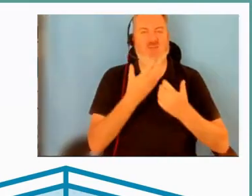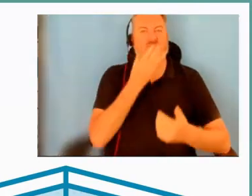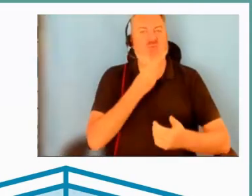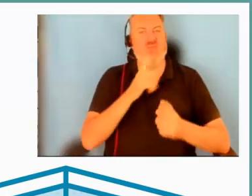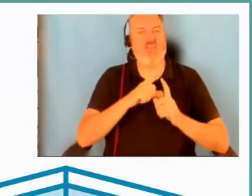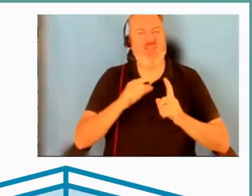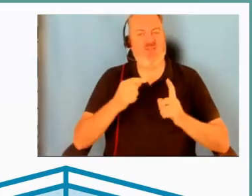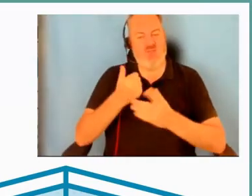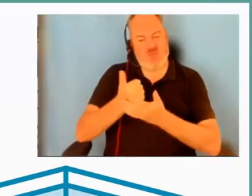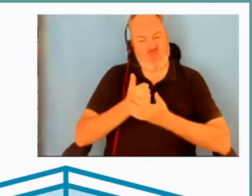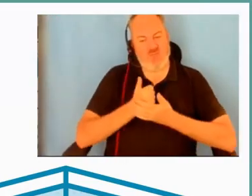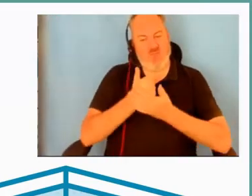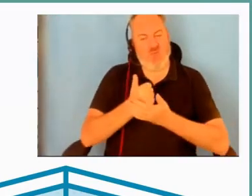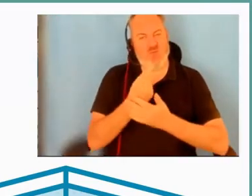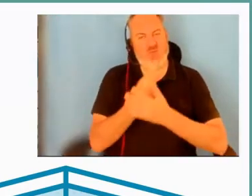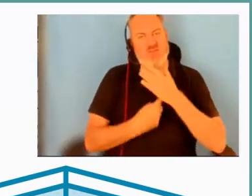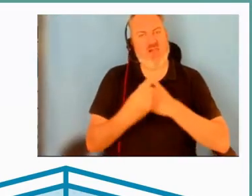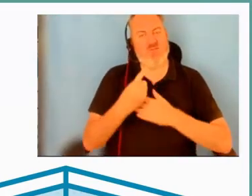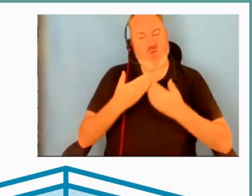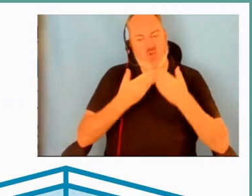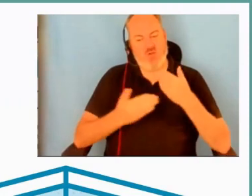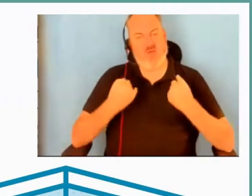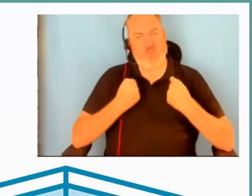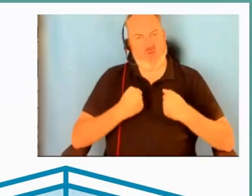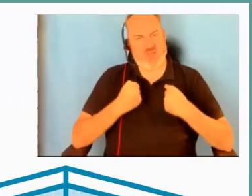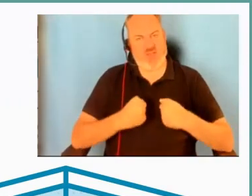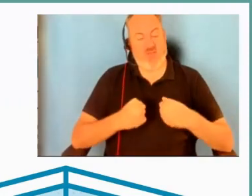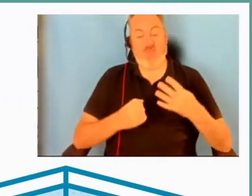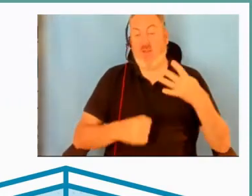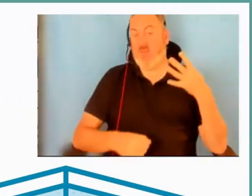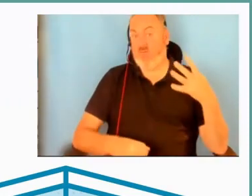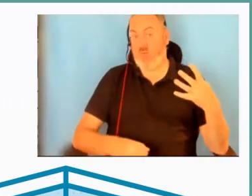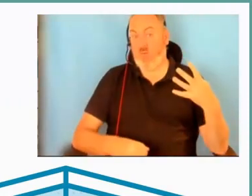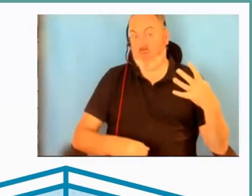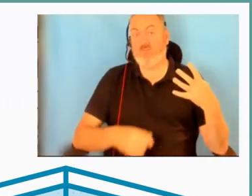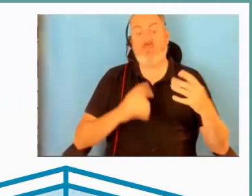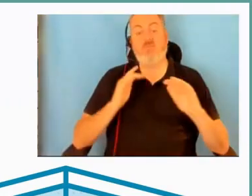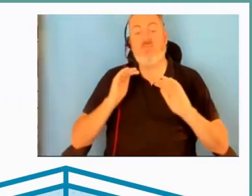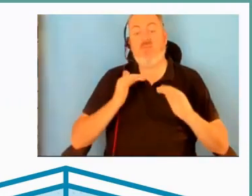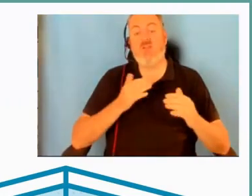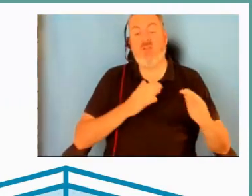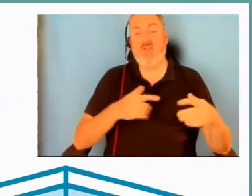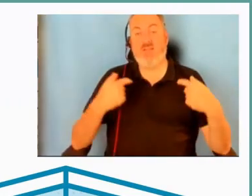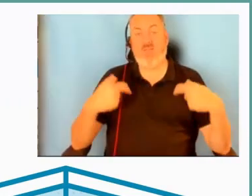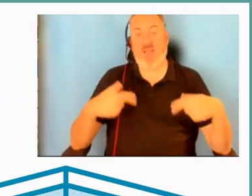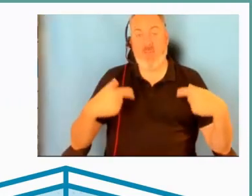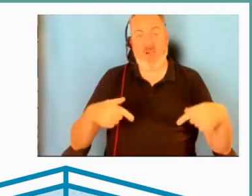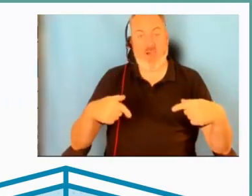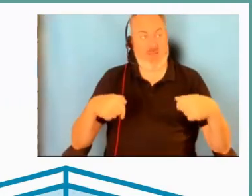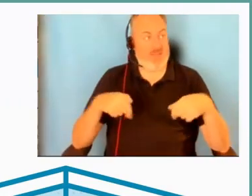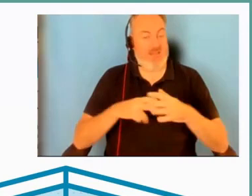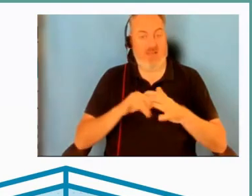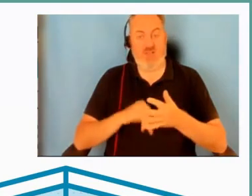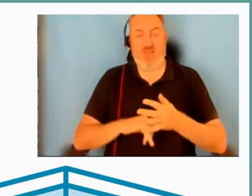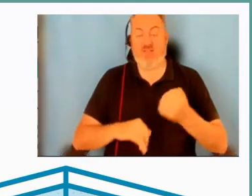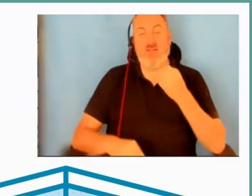digital for your self-management of a long-term condition. Number 4 is on all the services available digitally in the NHS. 5